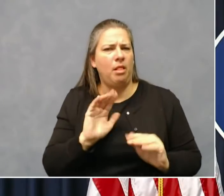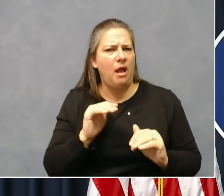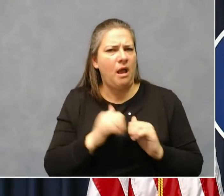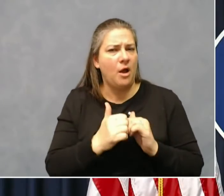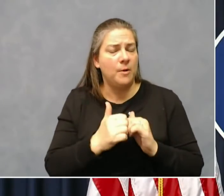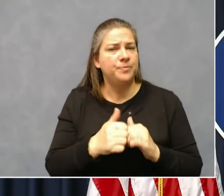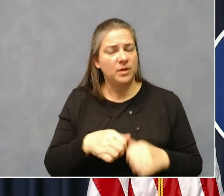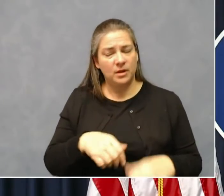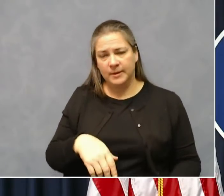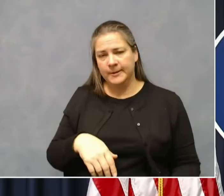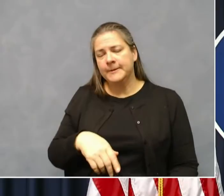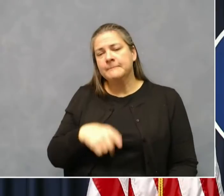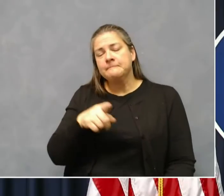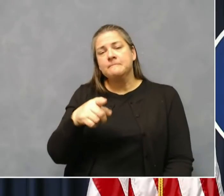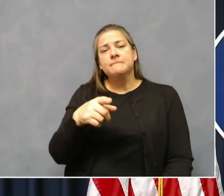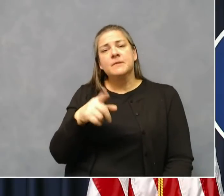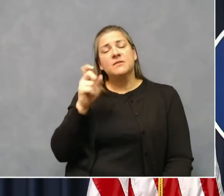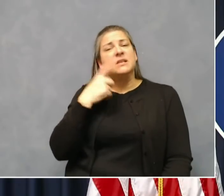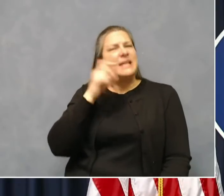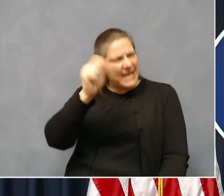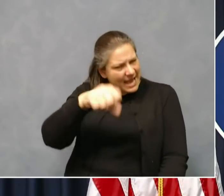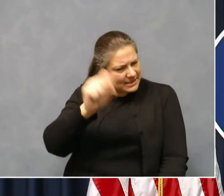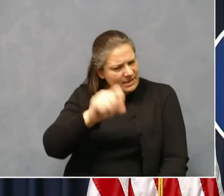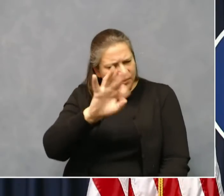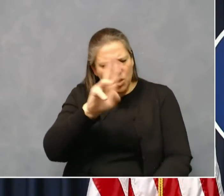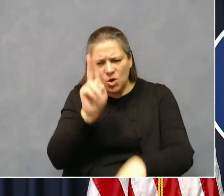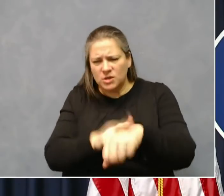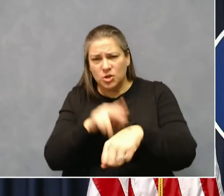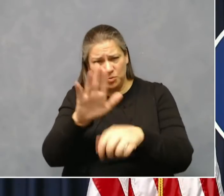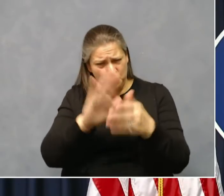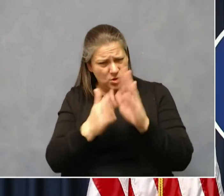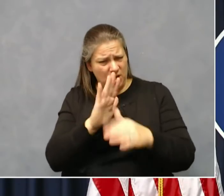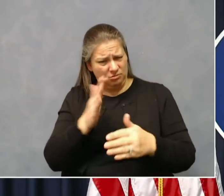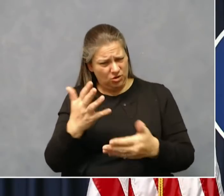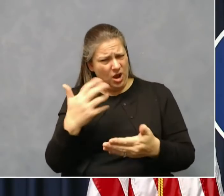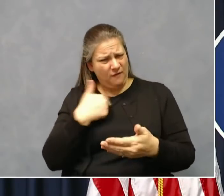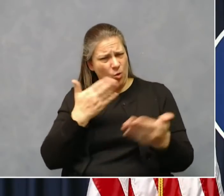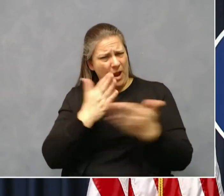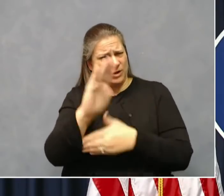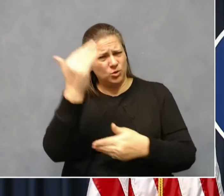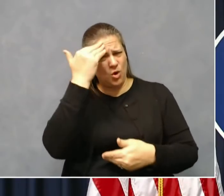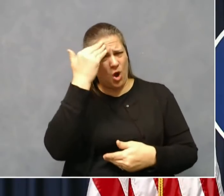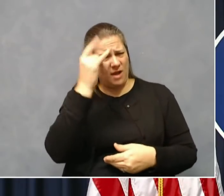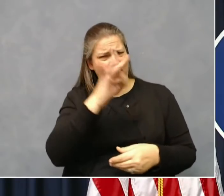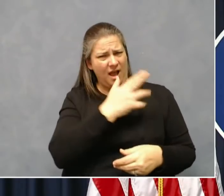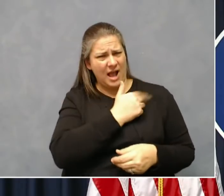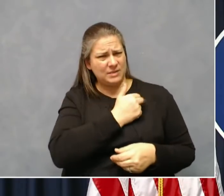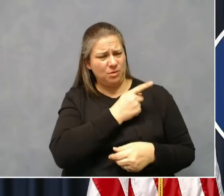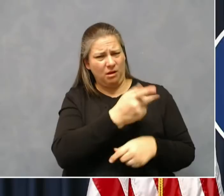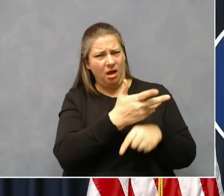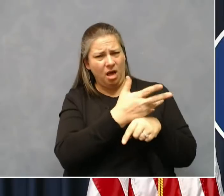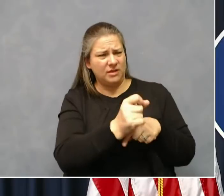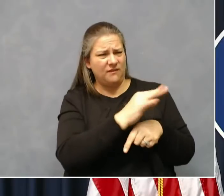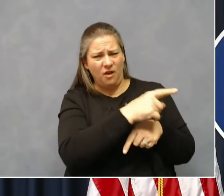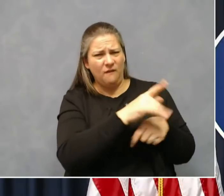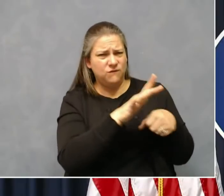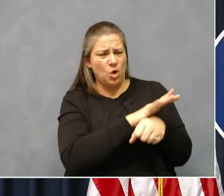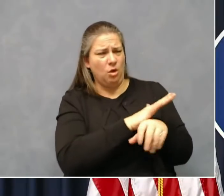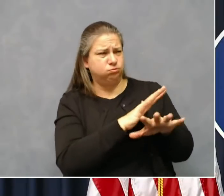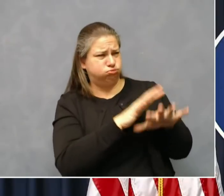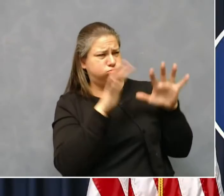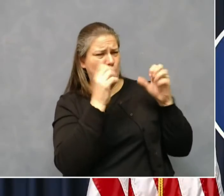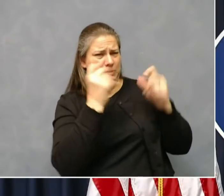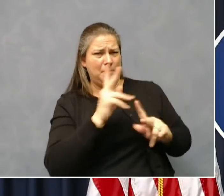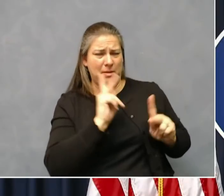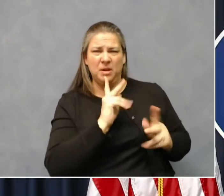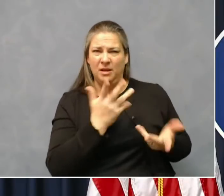know if their hospitals are running out of beds, and I believe that the hospital systems have been pretty good at sounding the